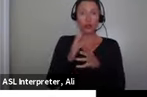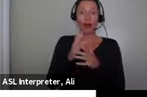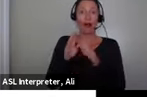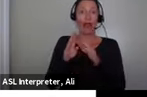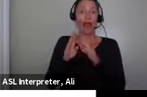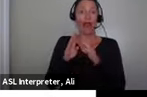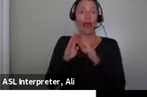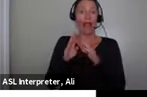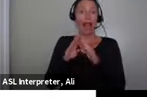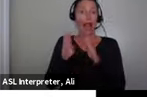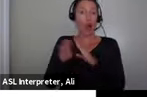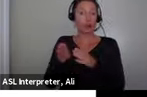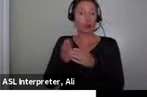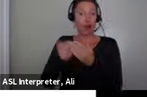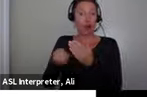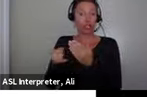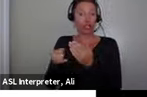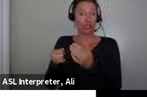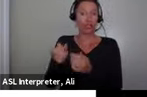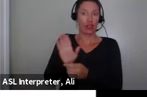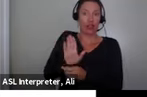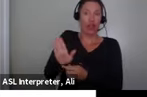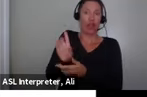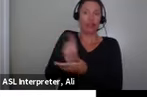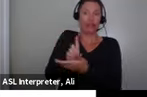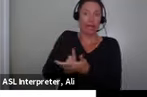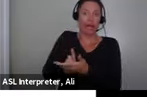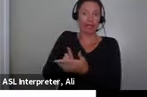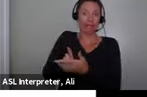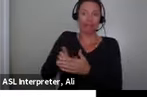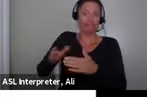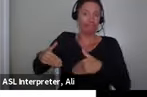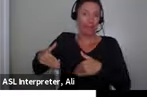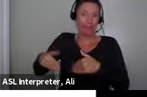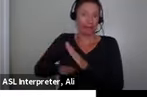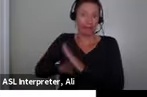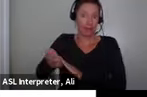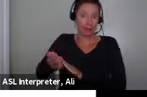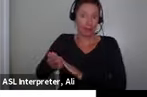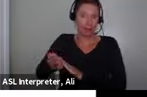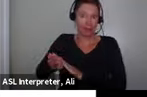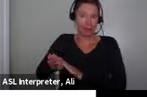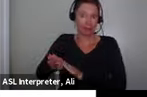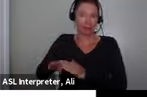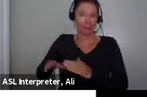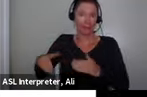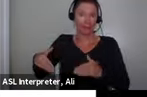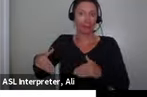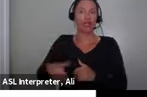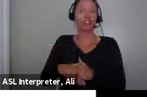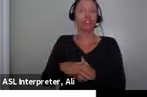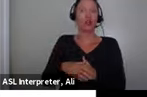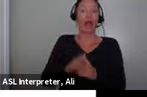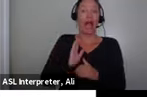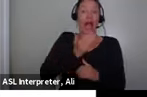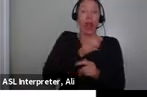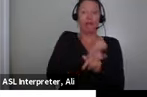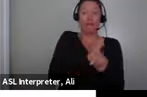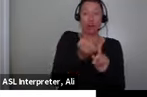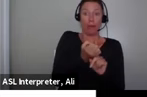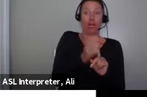project design development was not, had not been initiated. So the environmental